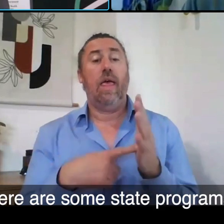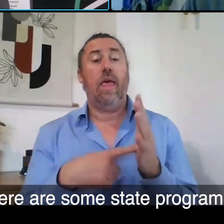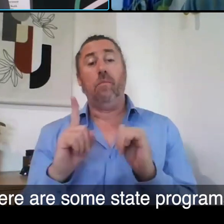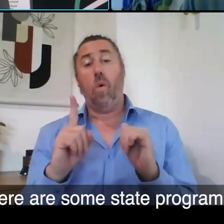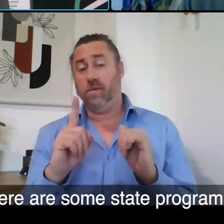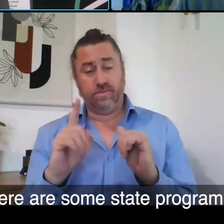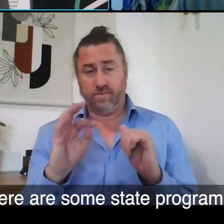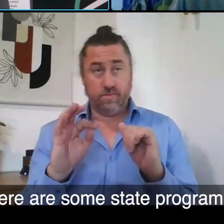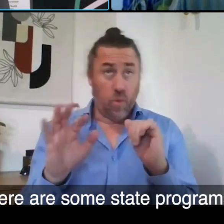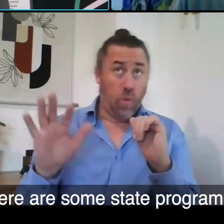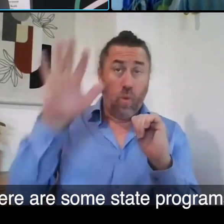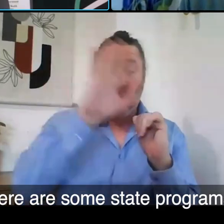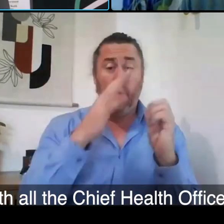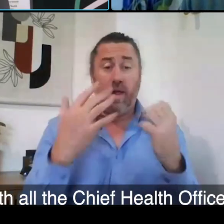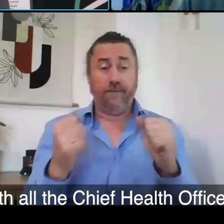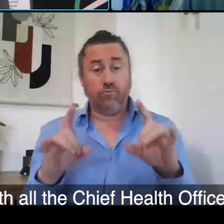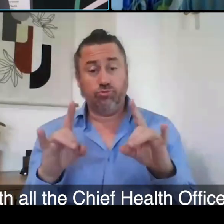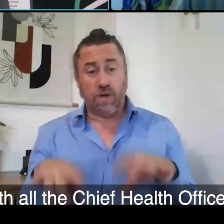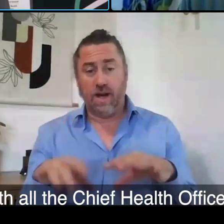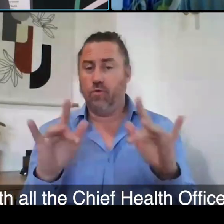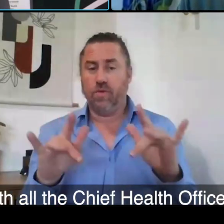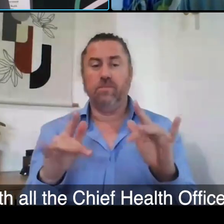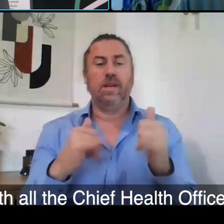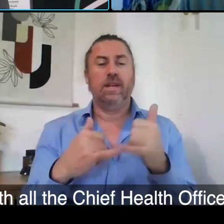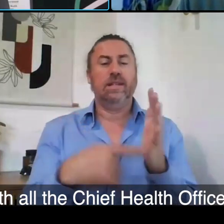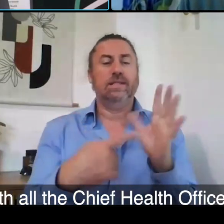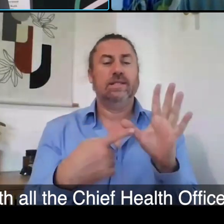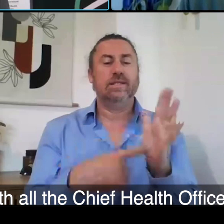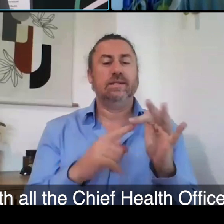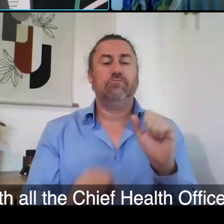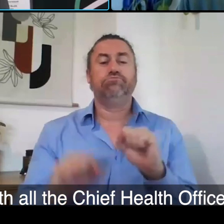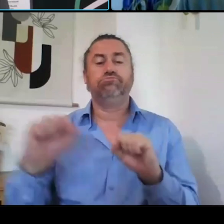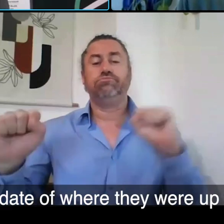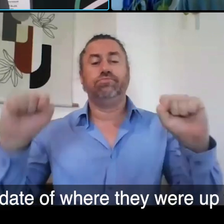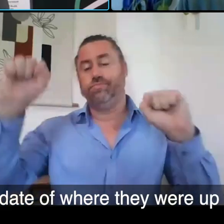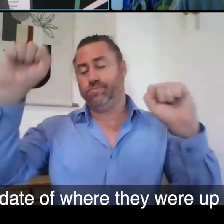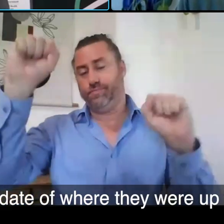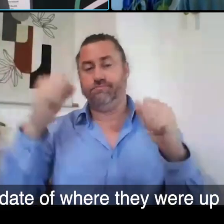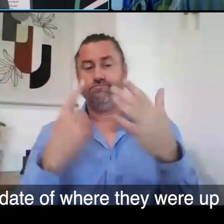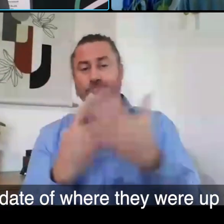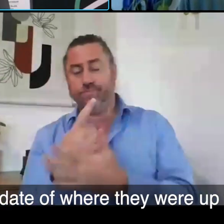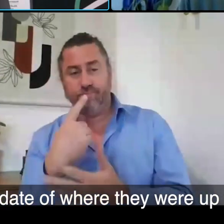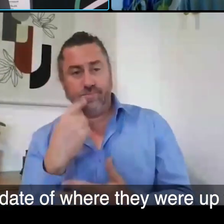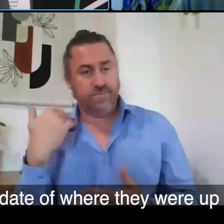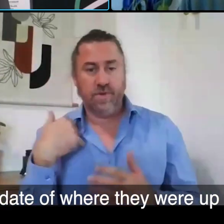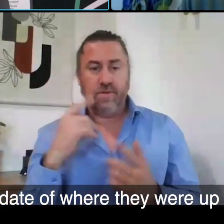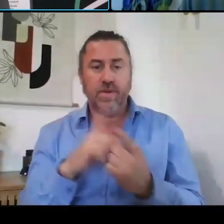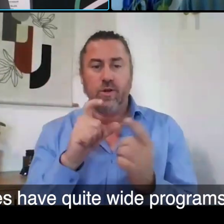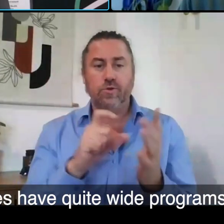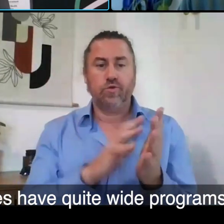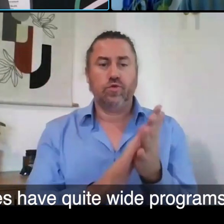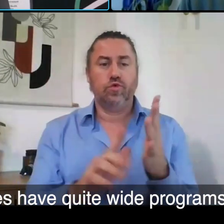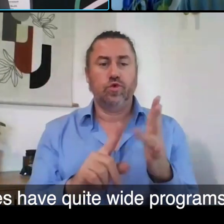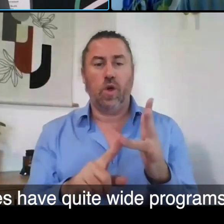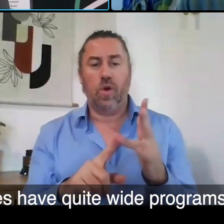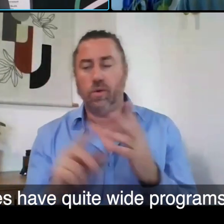nationally, but there are some state programs, and I met with all the chief health officers this week to get an update of where they're up to with that. So